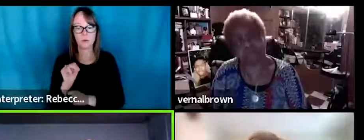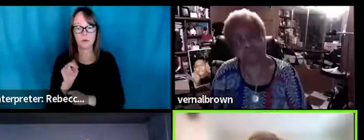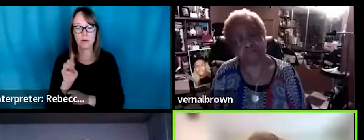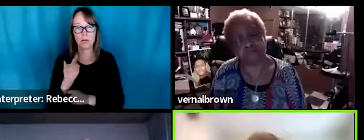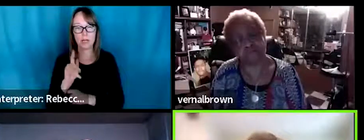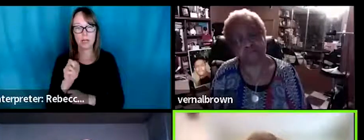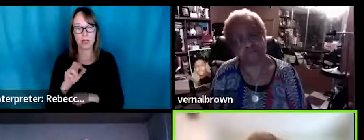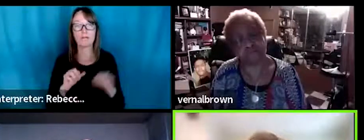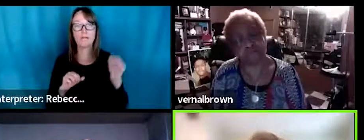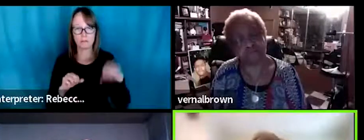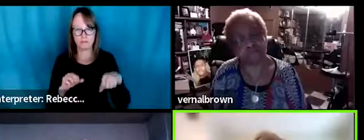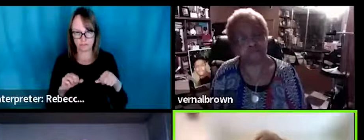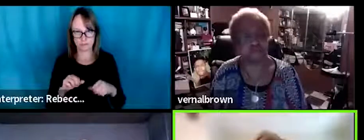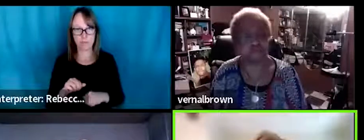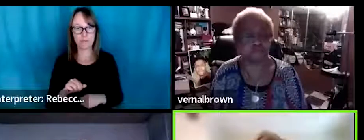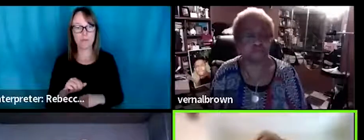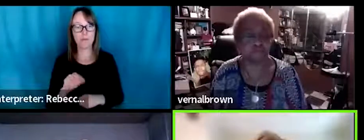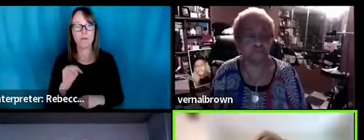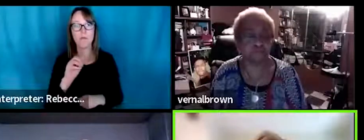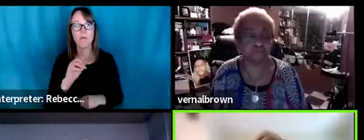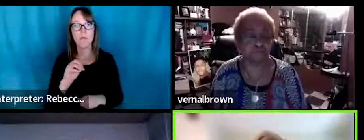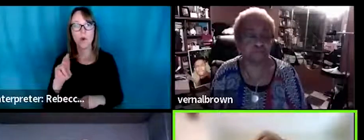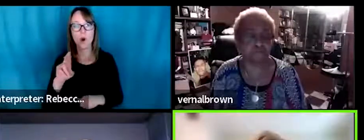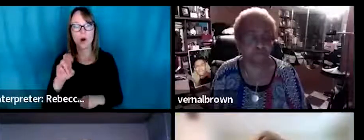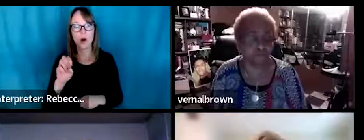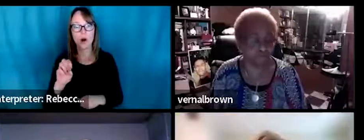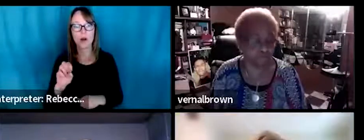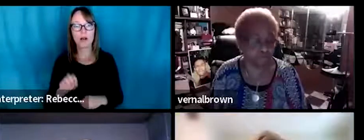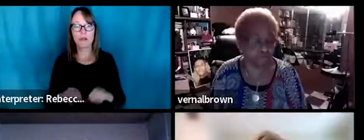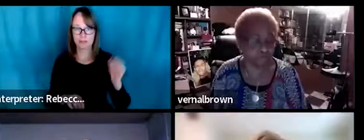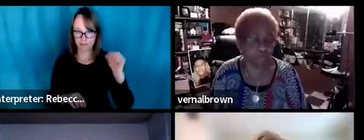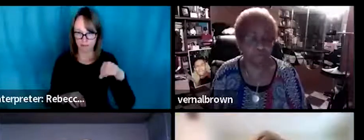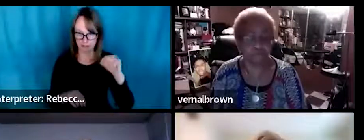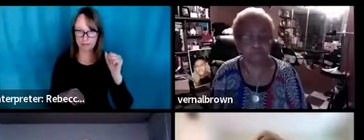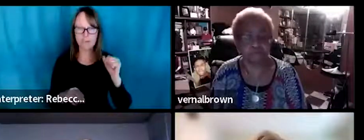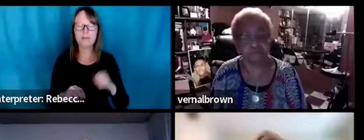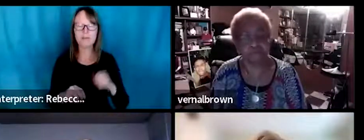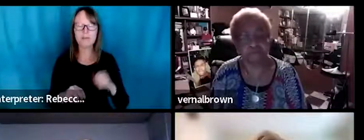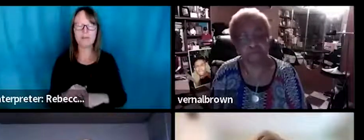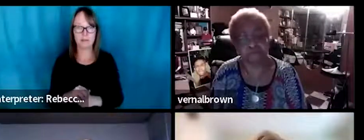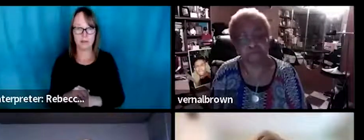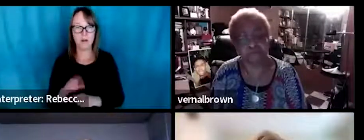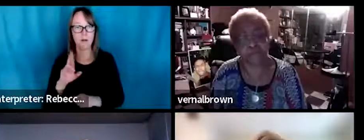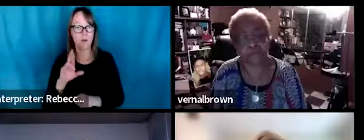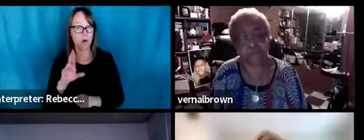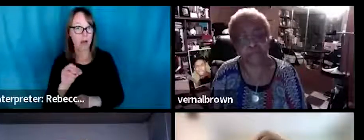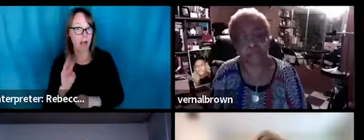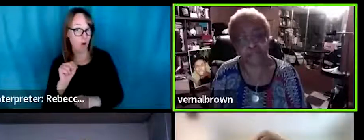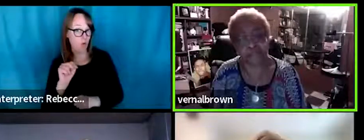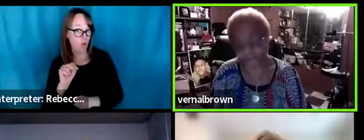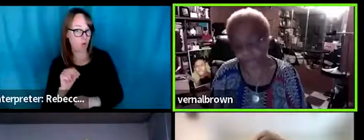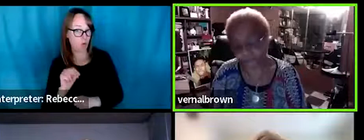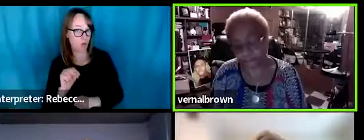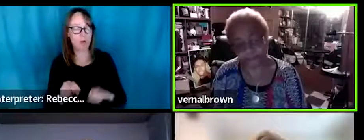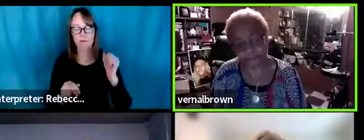Aye. Commissioner Moore. Yes. Commissioner Brown.